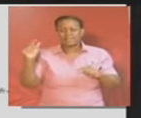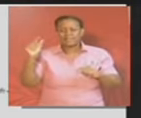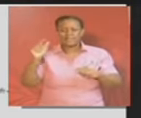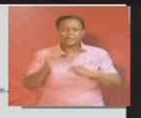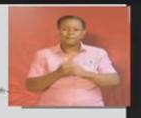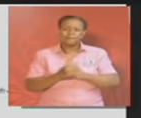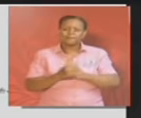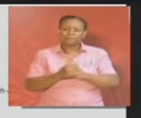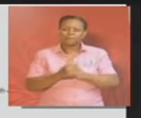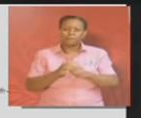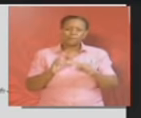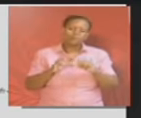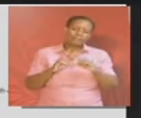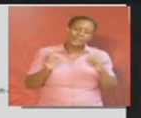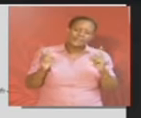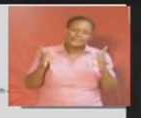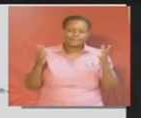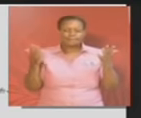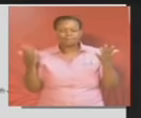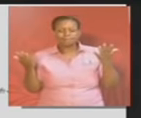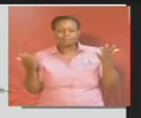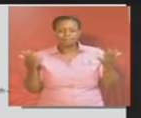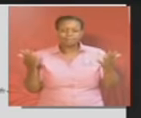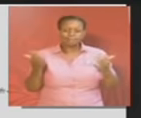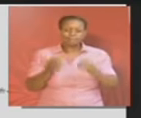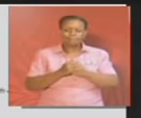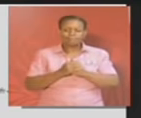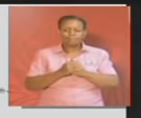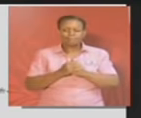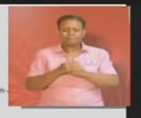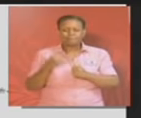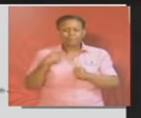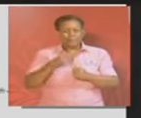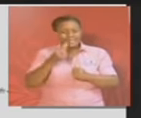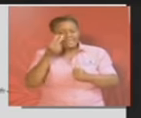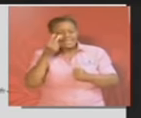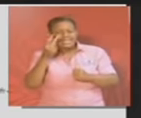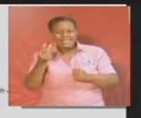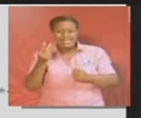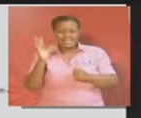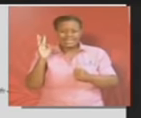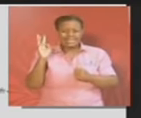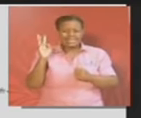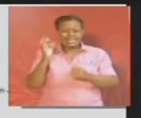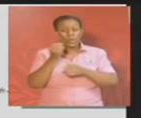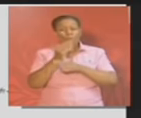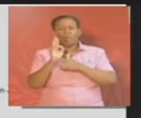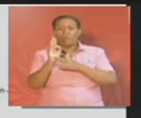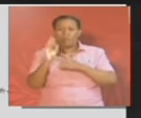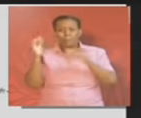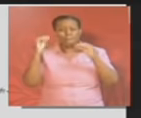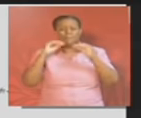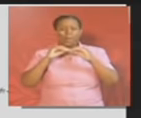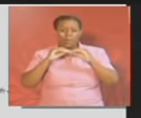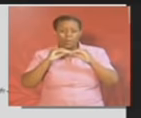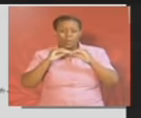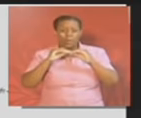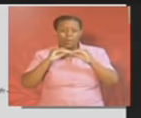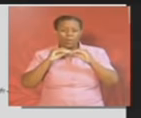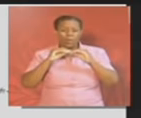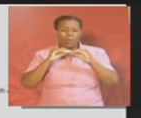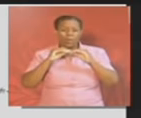clusters out of the 10 recorded 6 or more cases. Whereas during epidemiological weeks 12 and